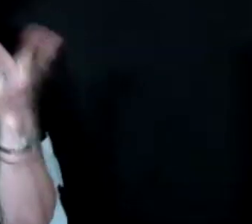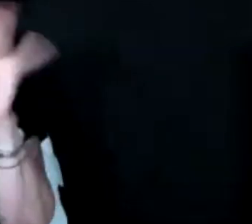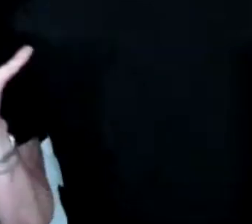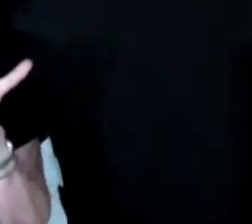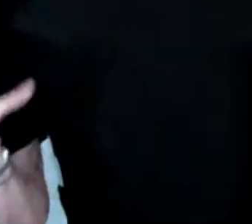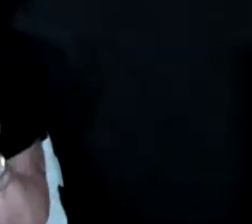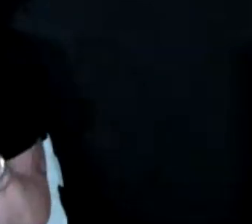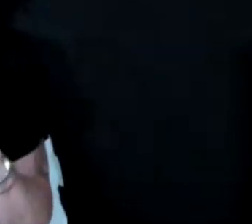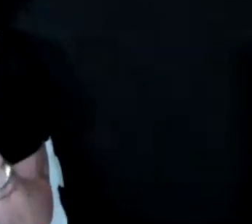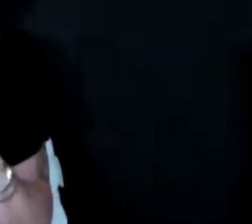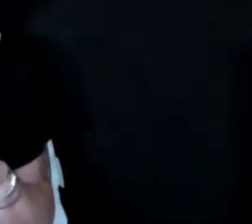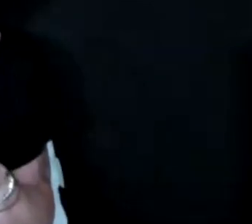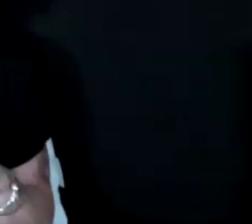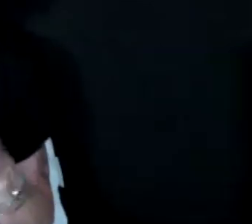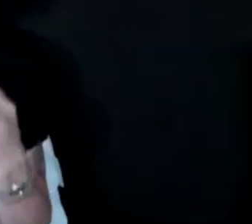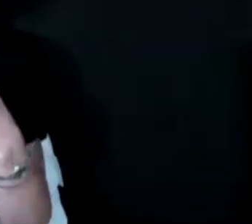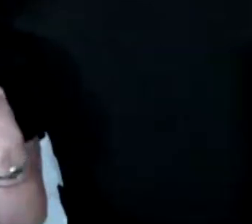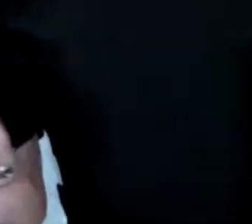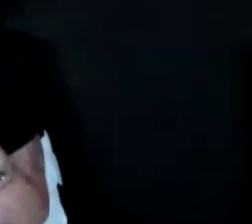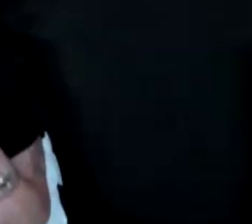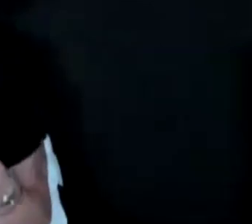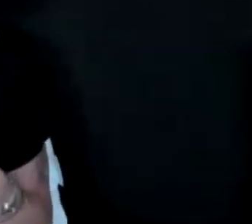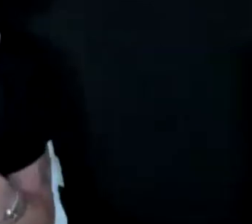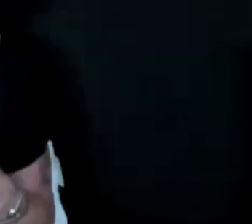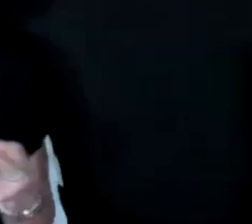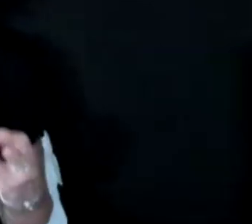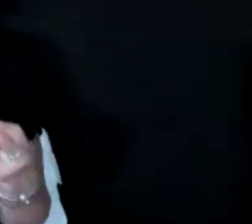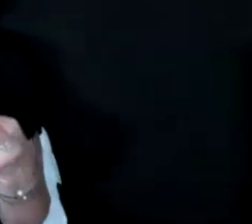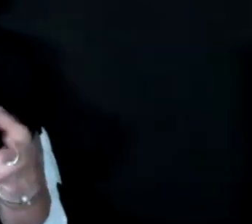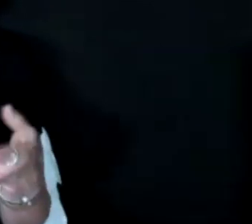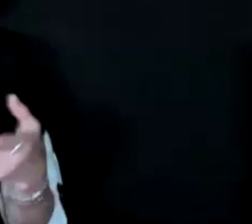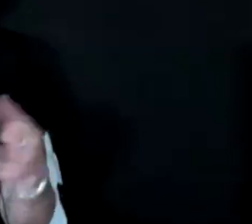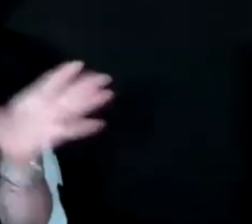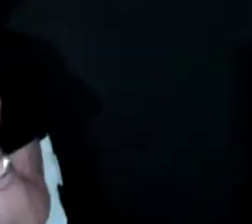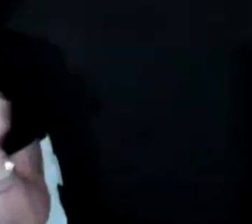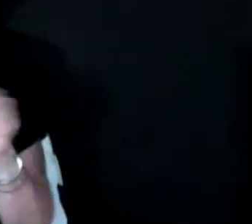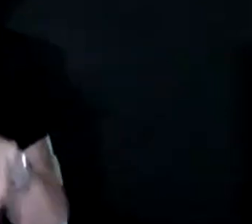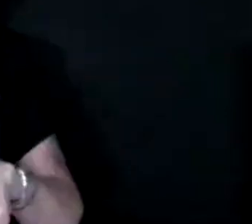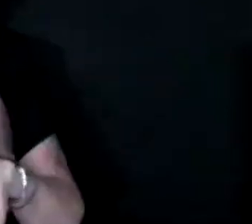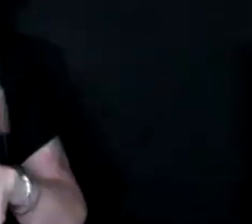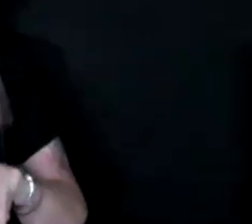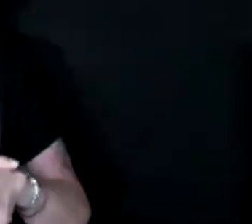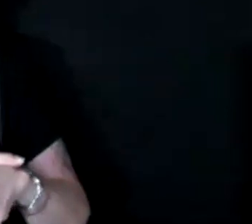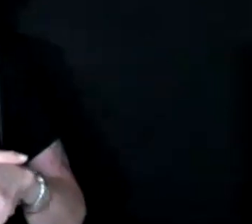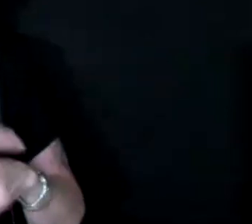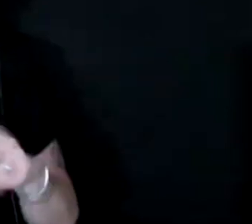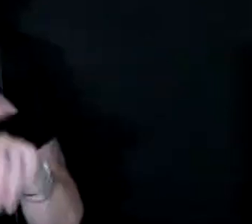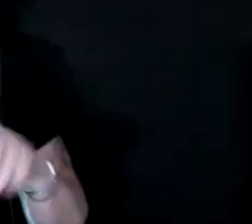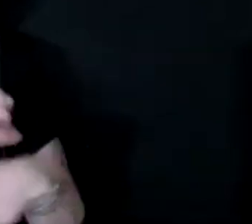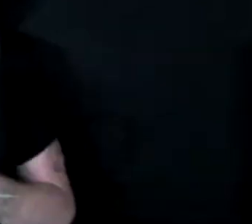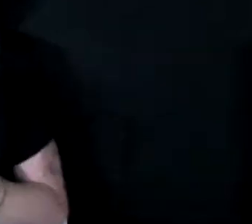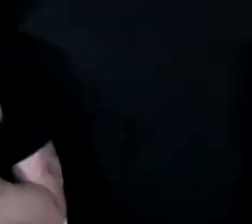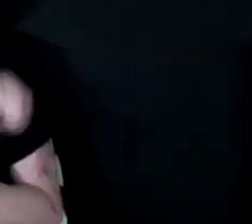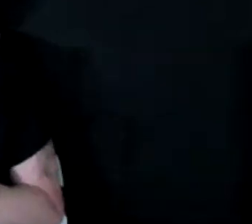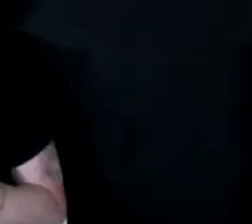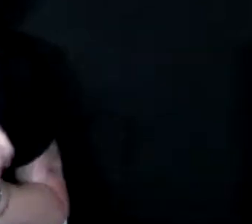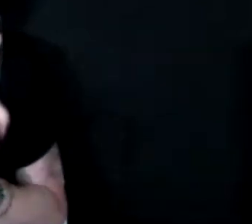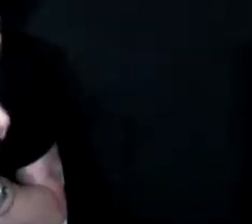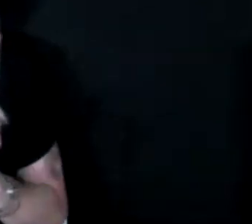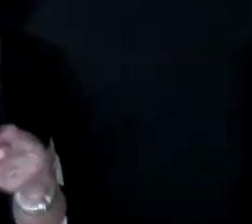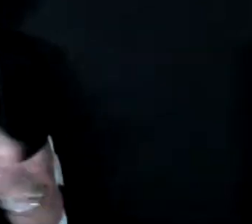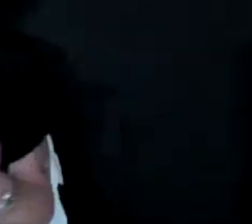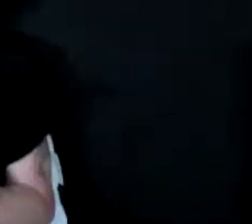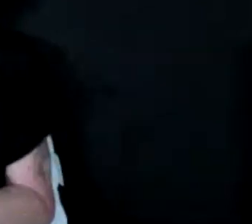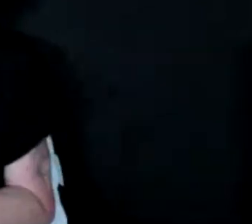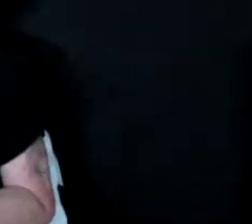Tips and meeting will be held once a month from September until June, and then all meetings will be